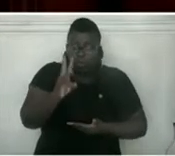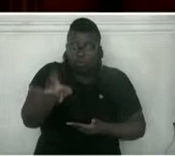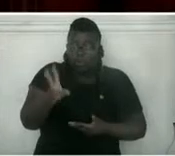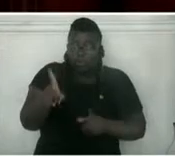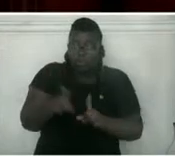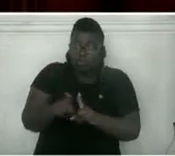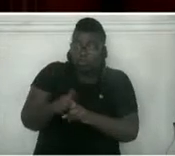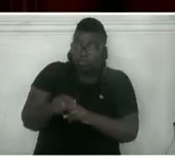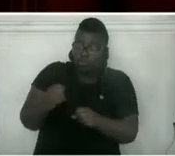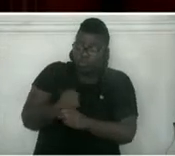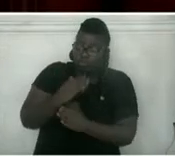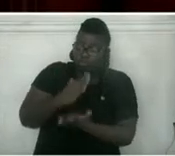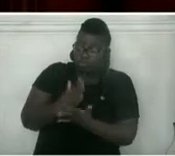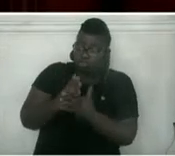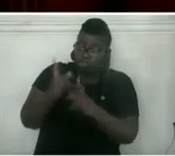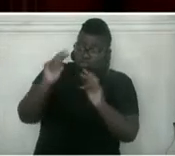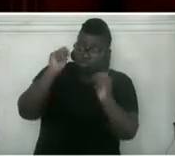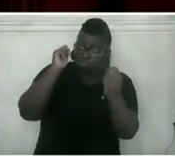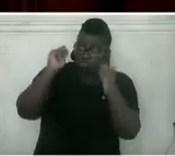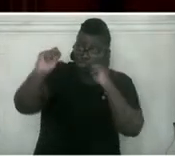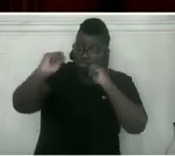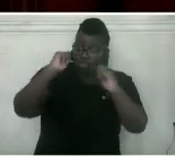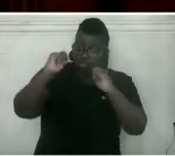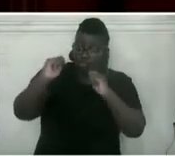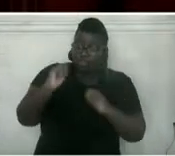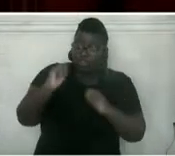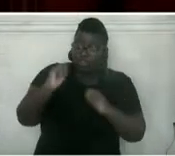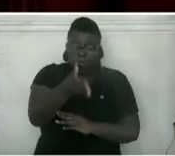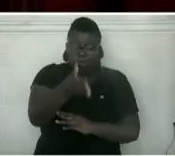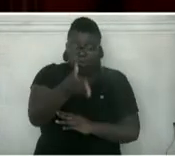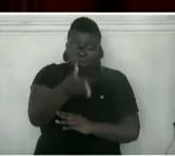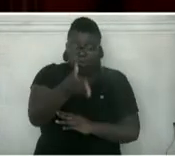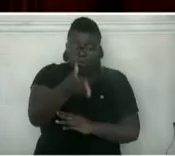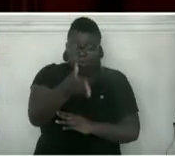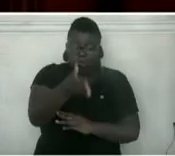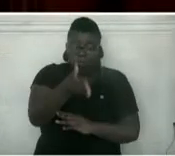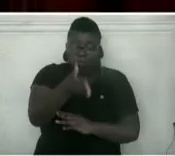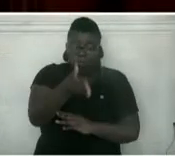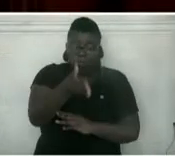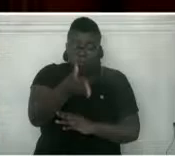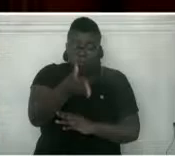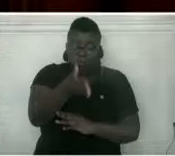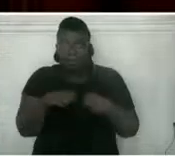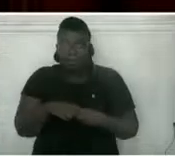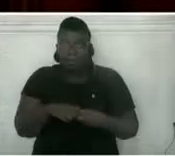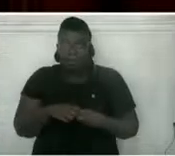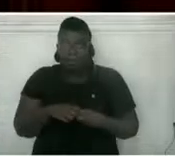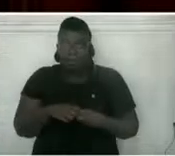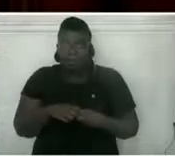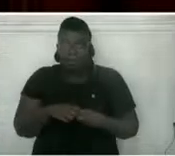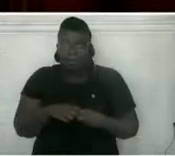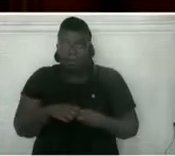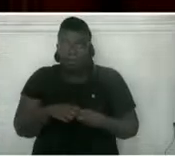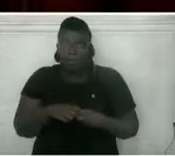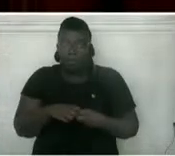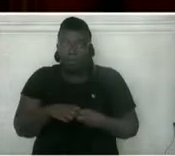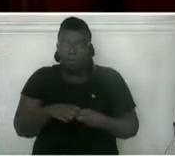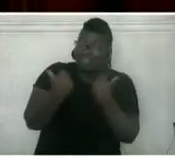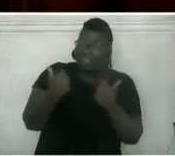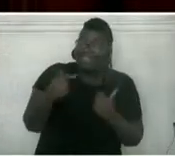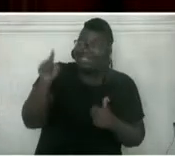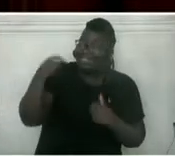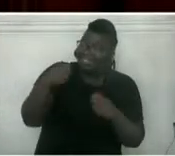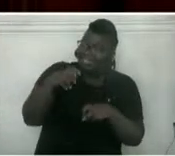are negotiations to address their problems. Road safety remains a challenge that needs all of